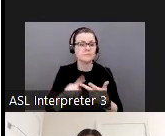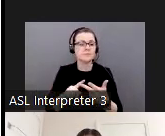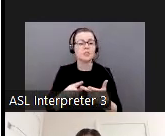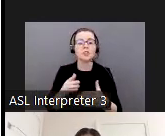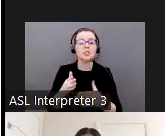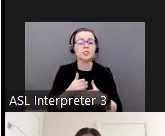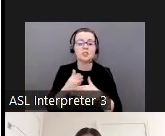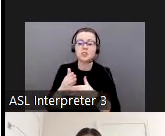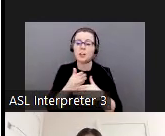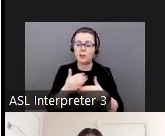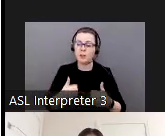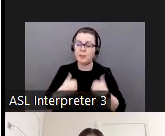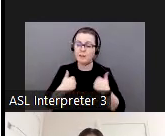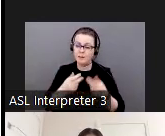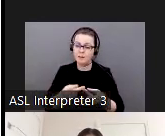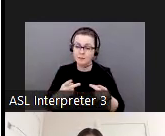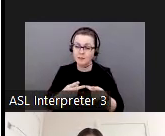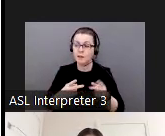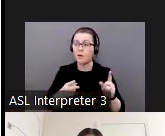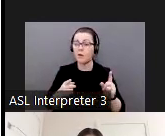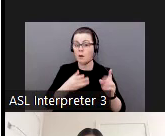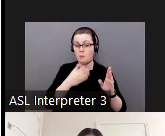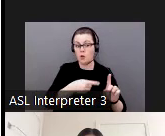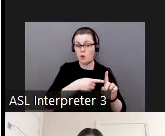or living with somebody who is financially dependent,